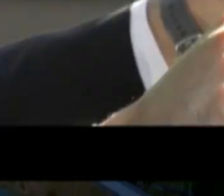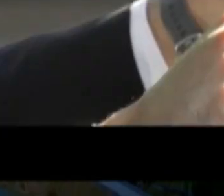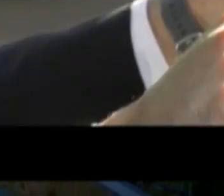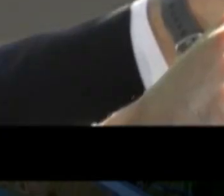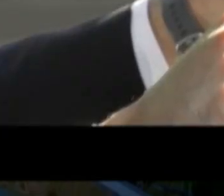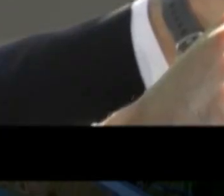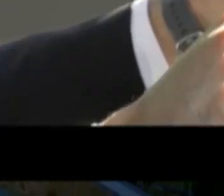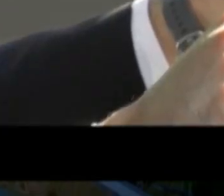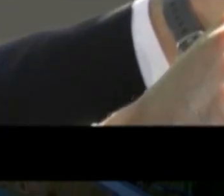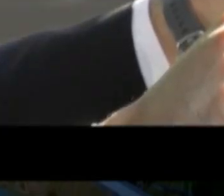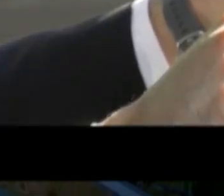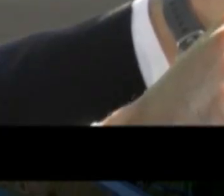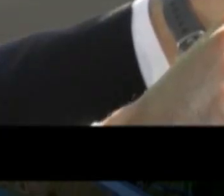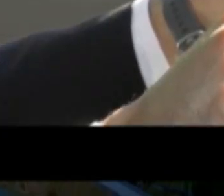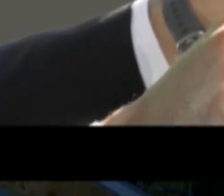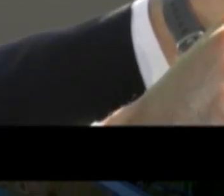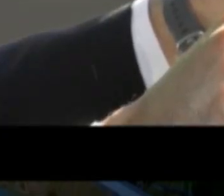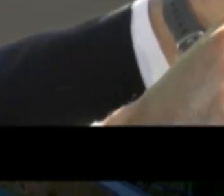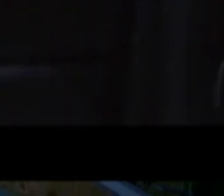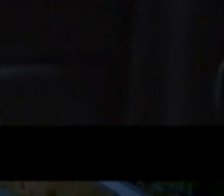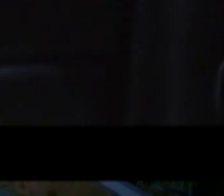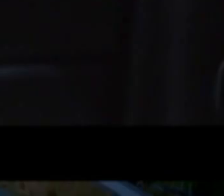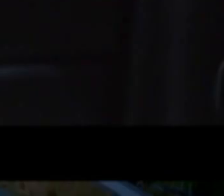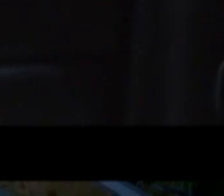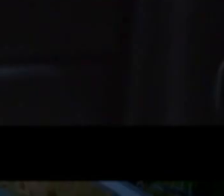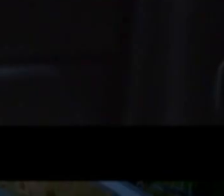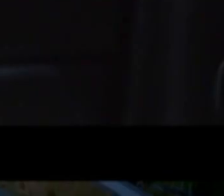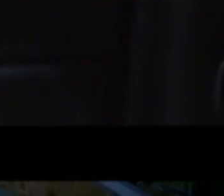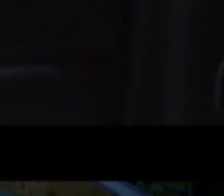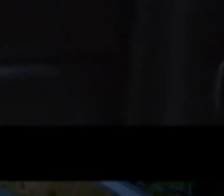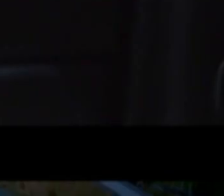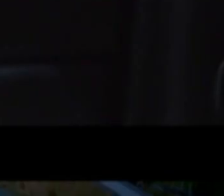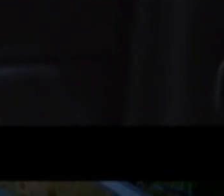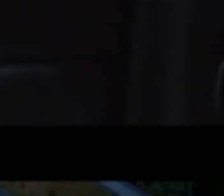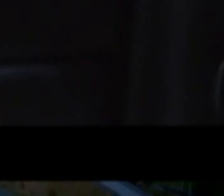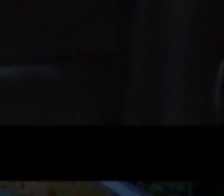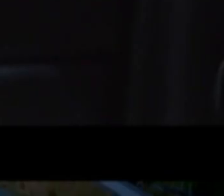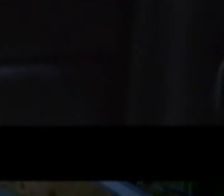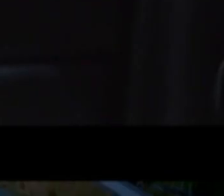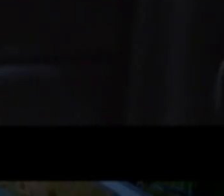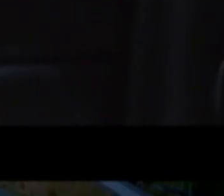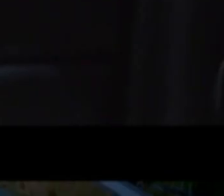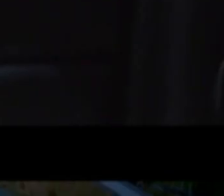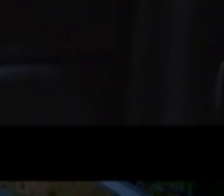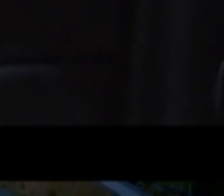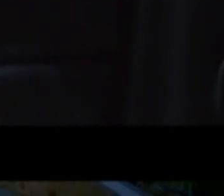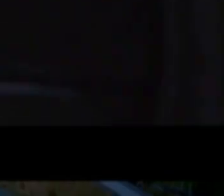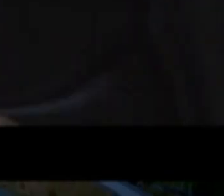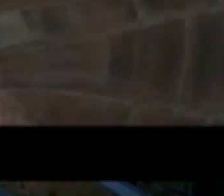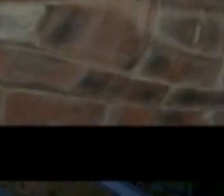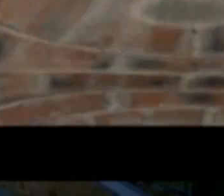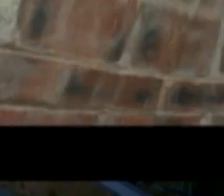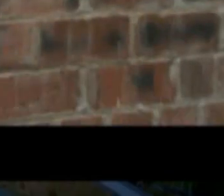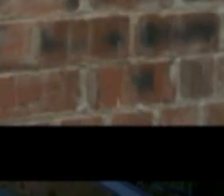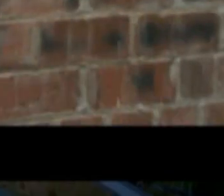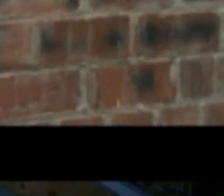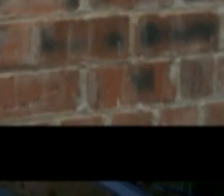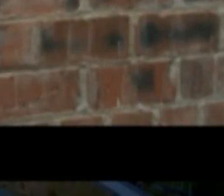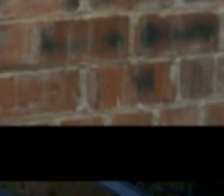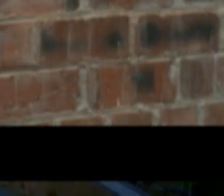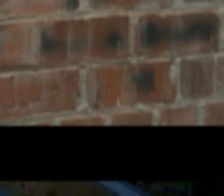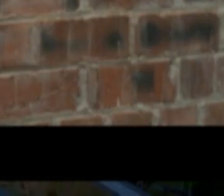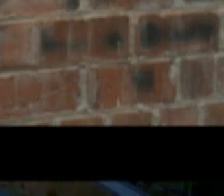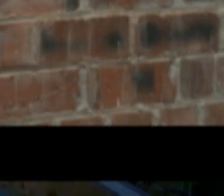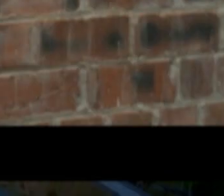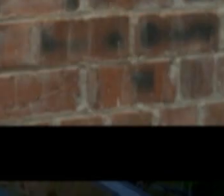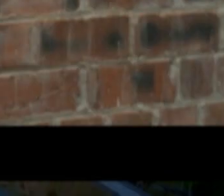car! Look, man, we've got to get you microchipped. We've been putting this off for way too long. Yeah, my bad. Besides, we